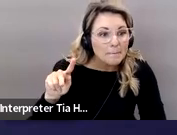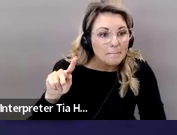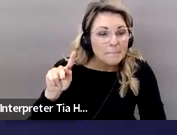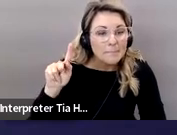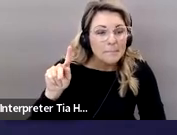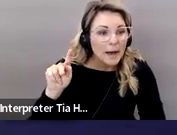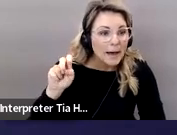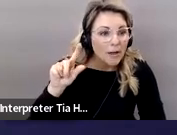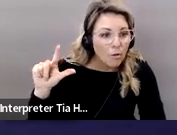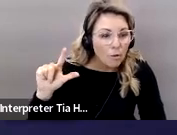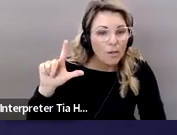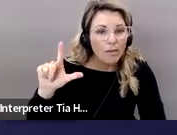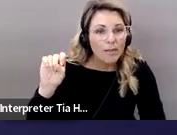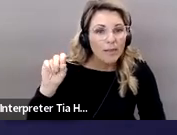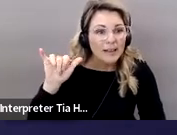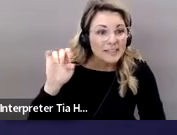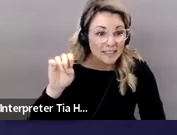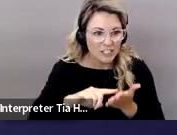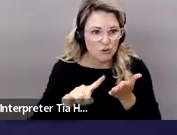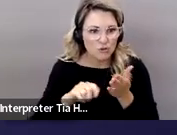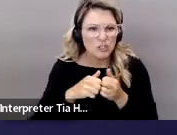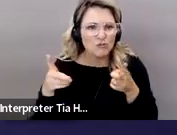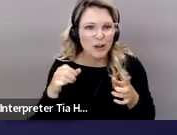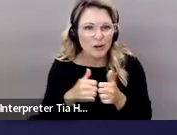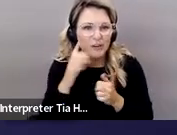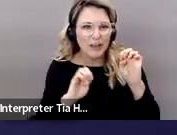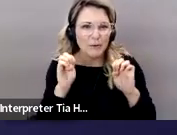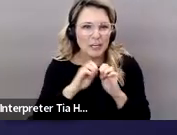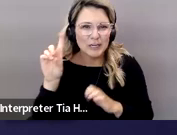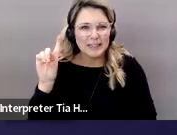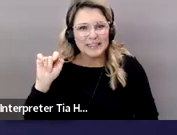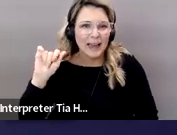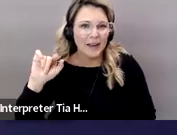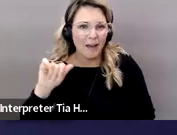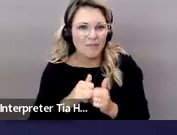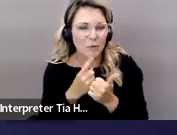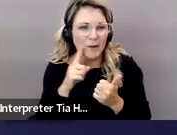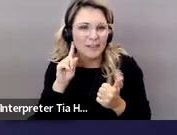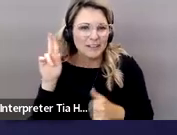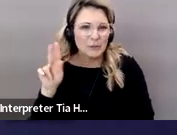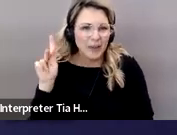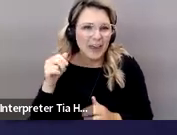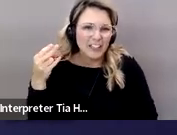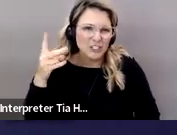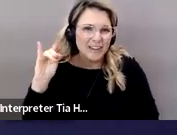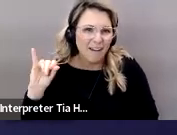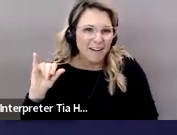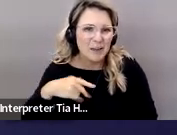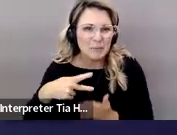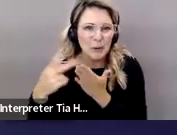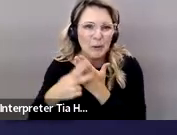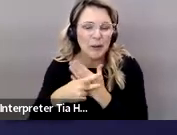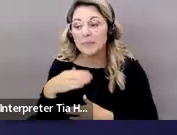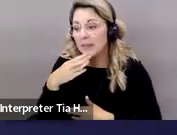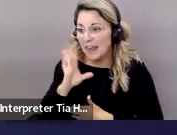of Evaluation and Data at HDI. Michael, good afternoon. Good afternoon, Dr. Rumroll. Thanks for